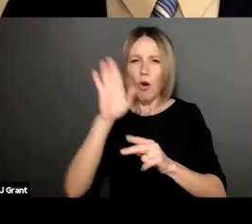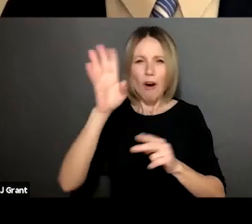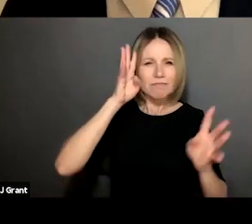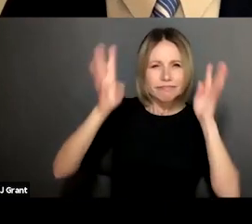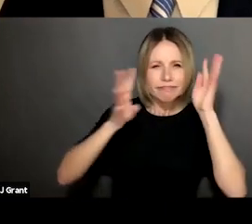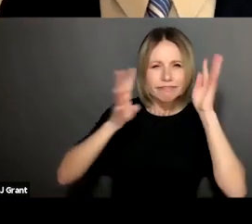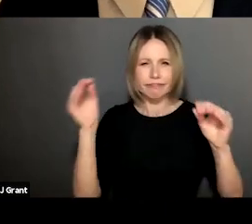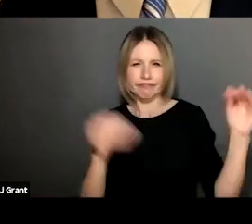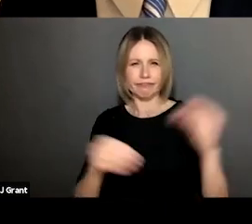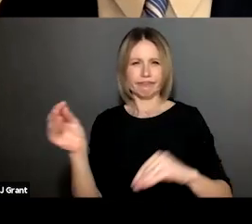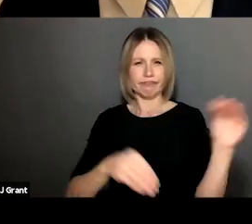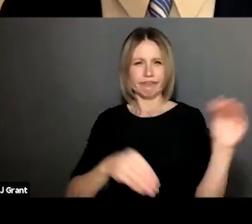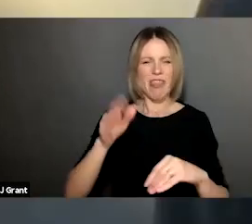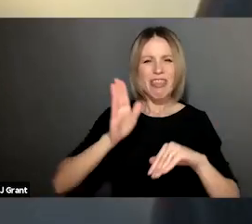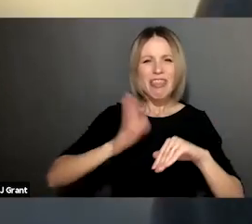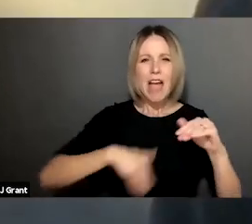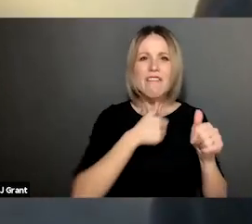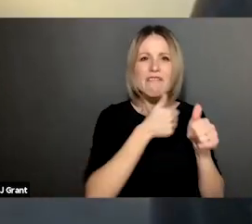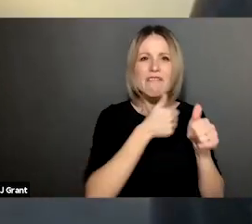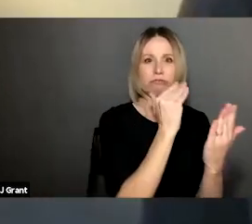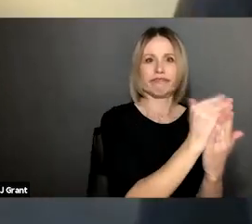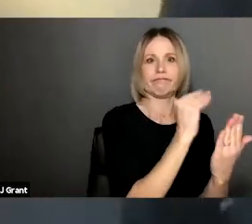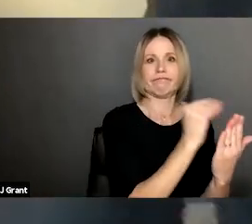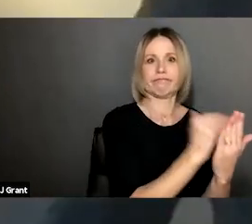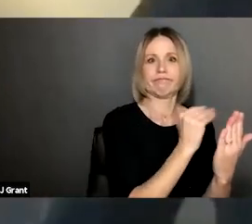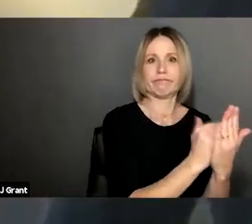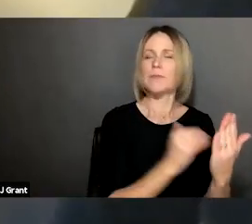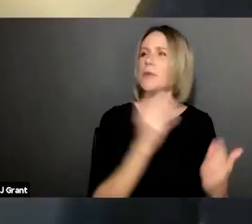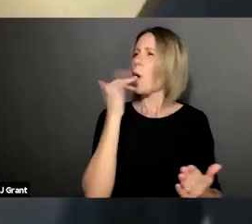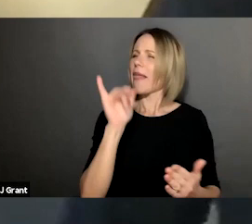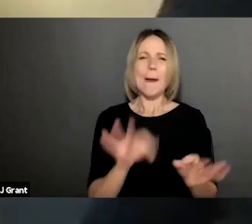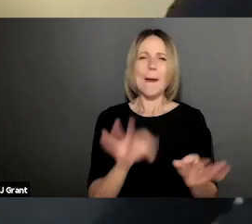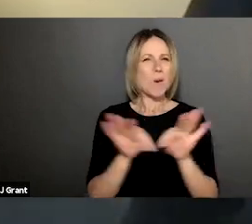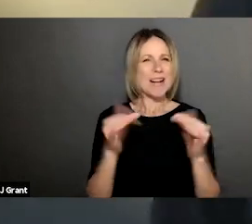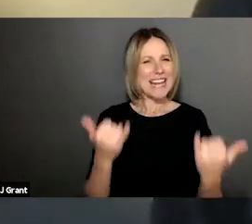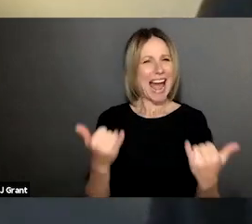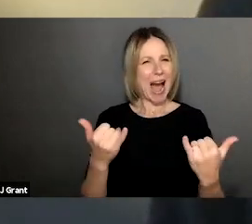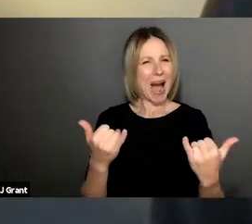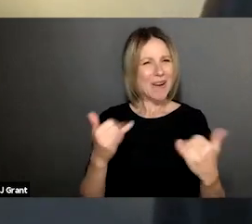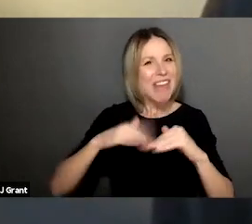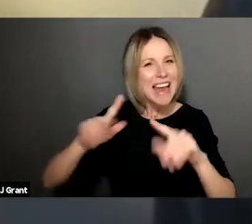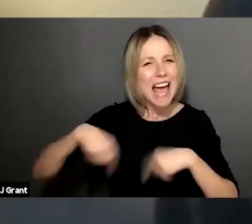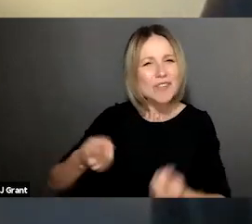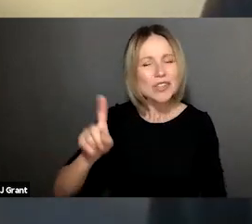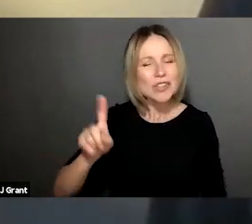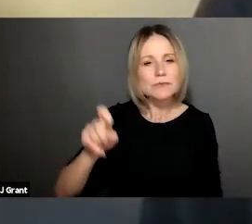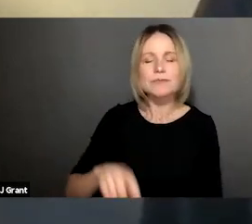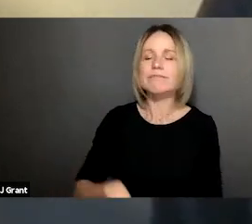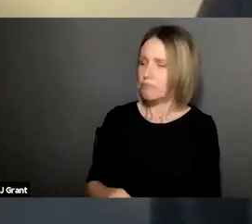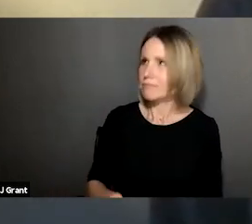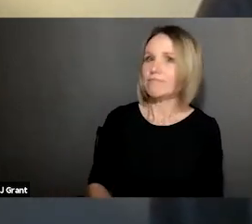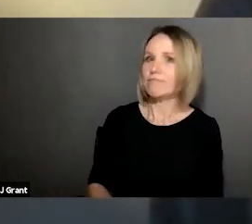that's even more important now than ever. Absolutely. I would love to. I had the great misfortune last year